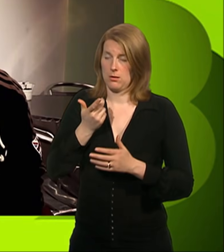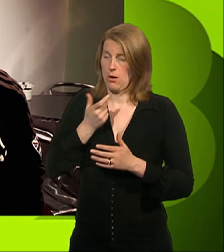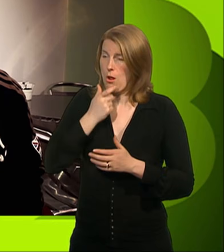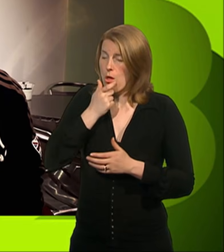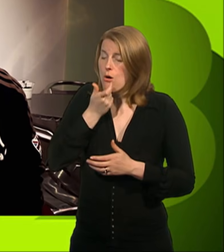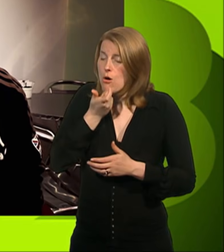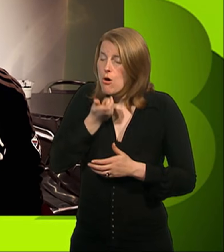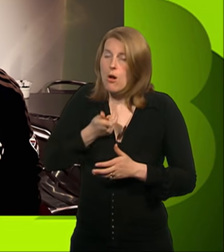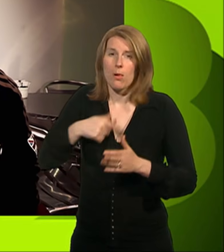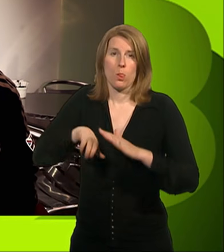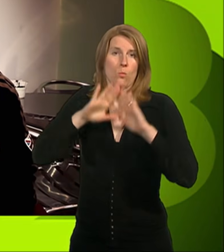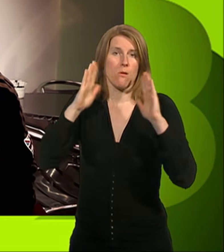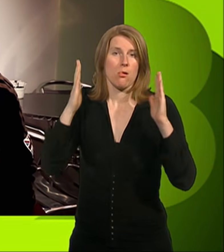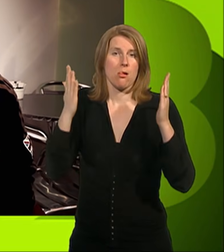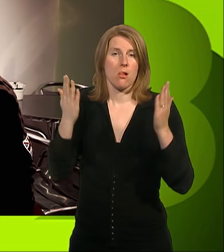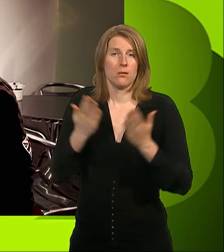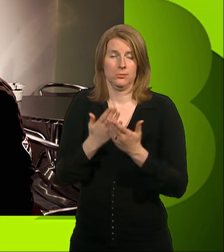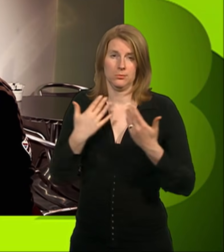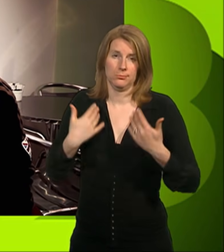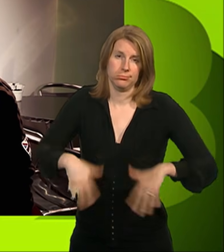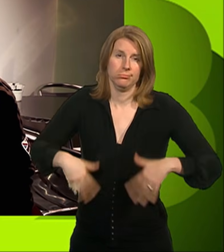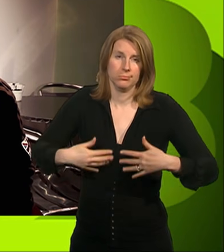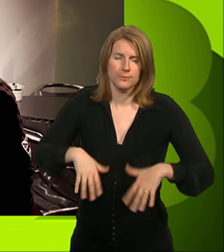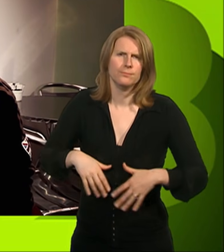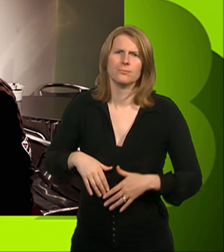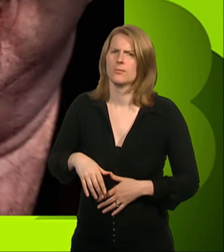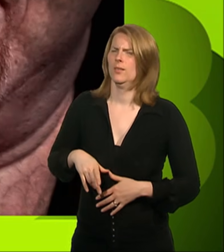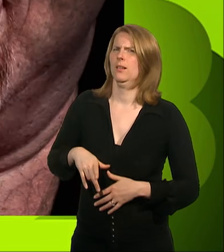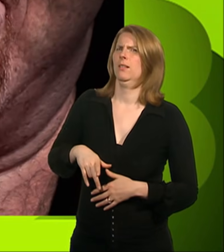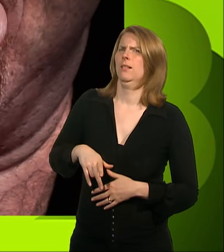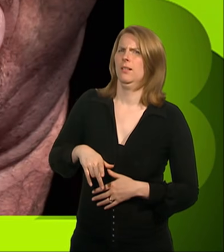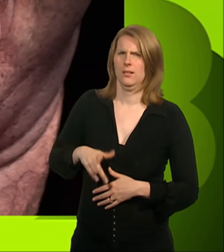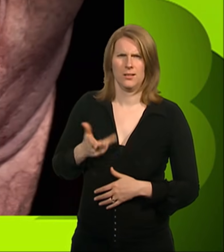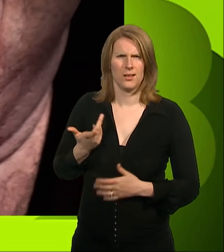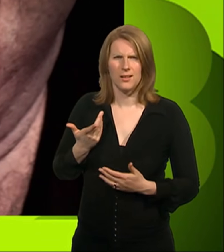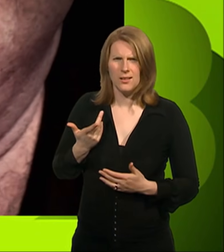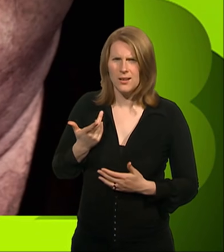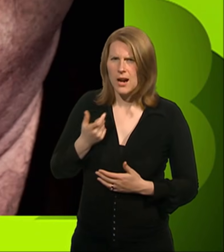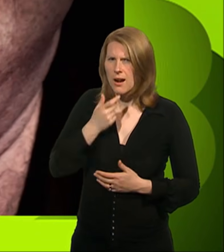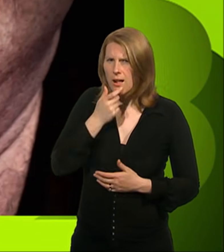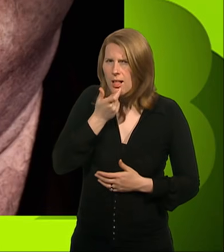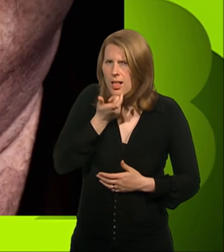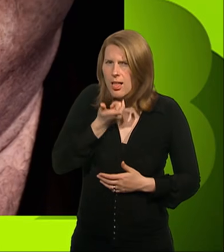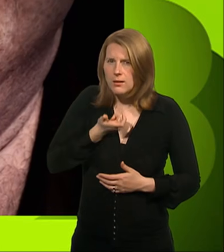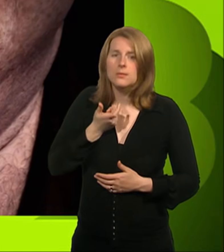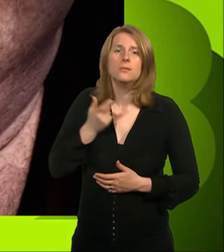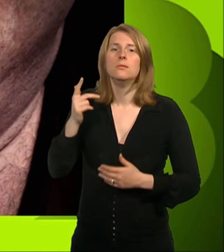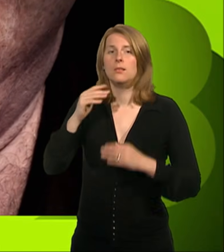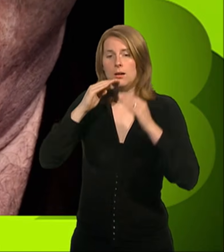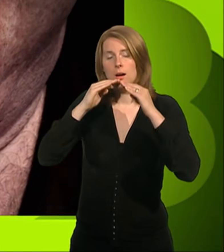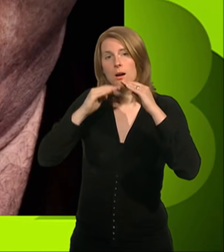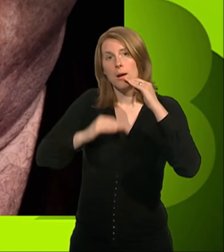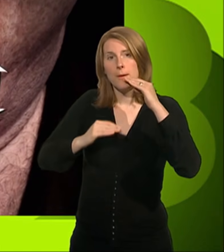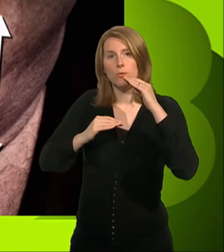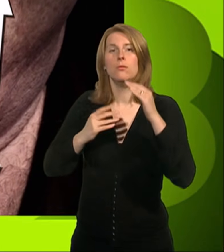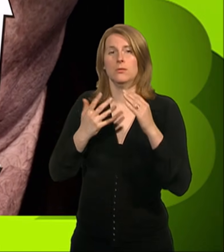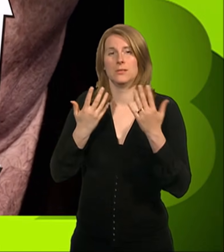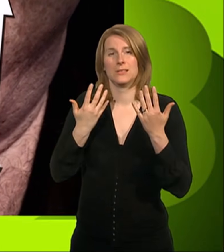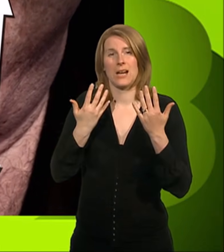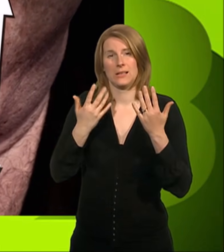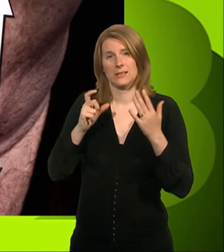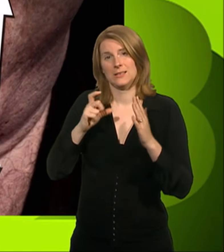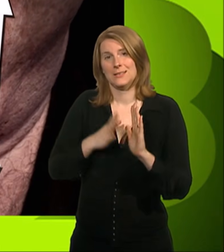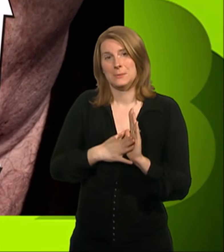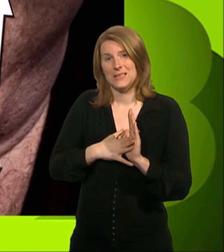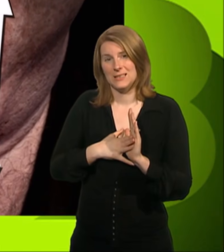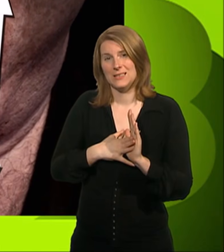How long, you ask? Well, I was just about to. Well, his record-breaking tongue measures a massive 10 centimetres from the tip